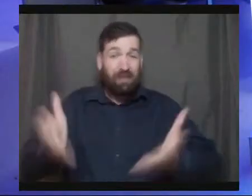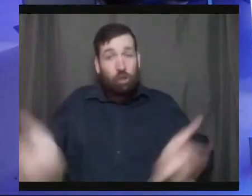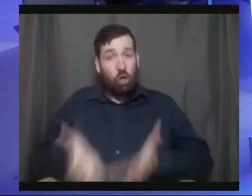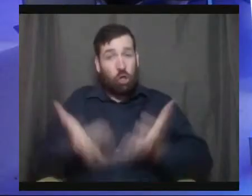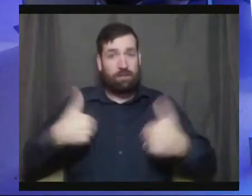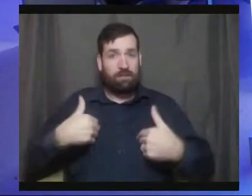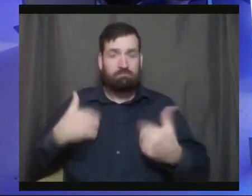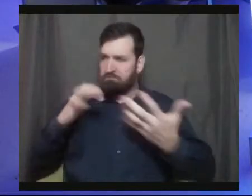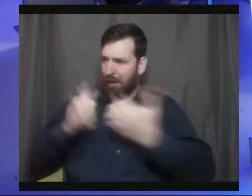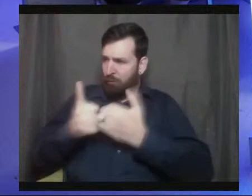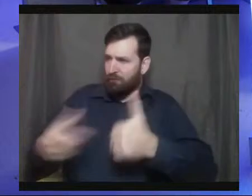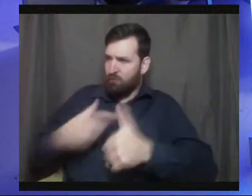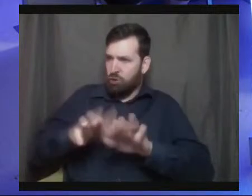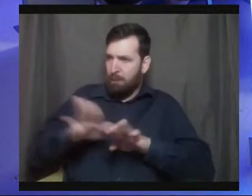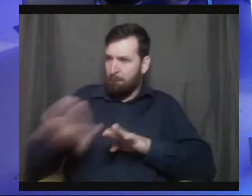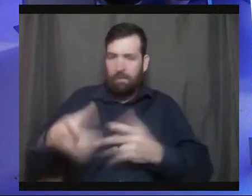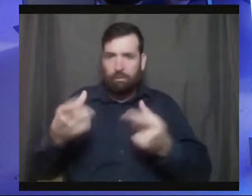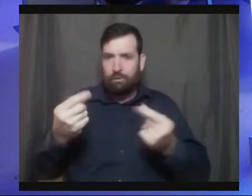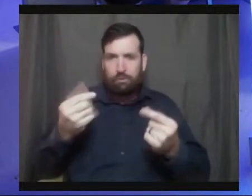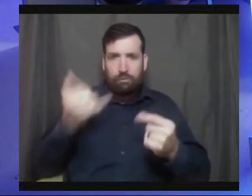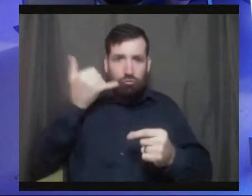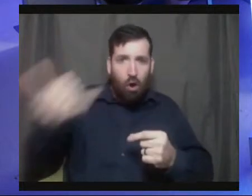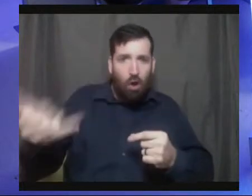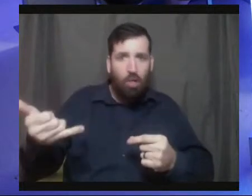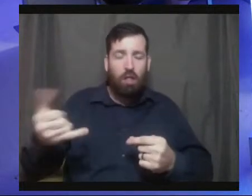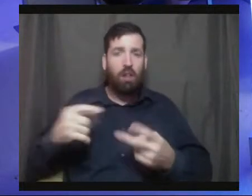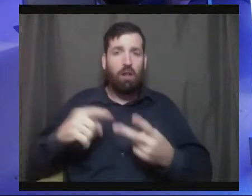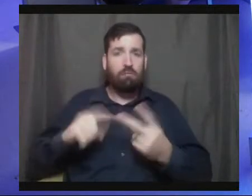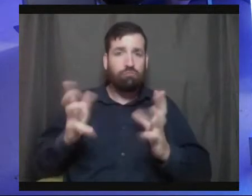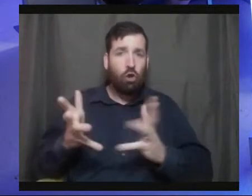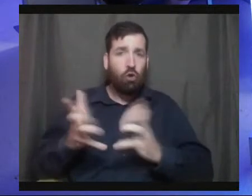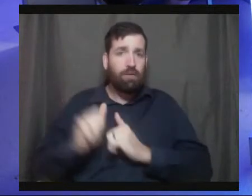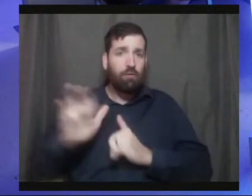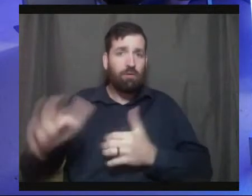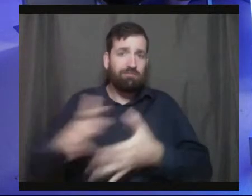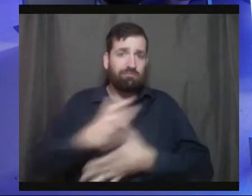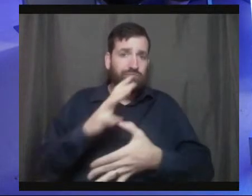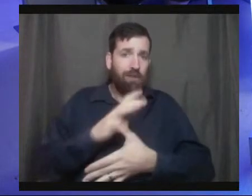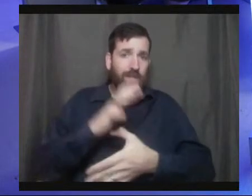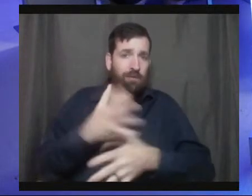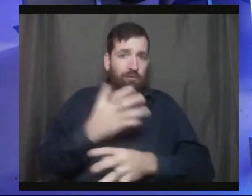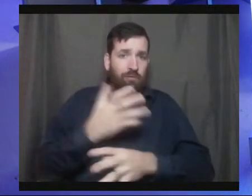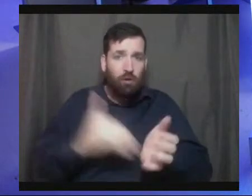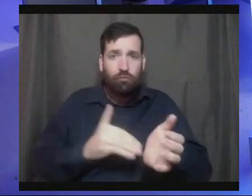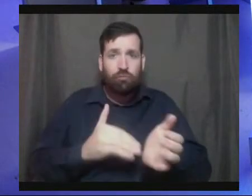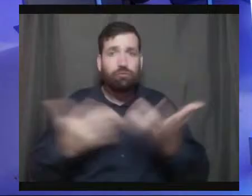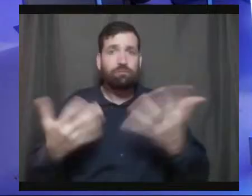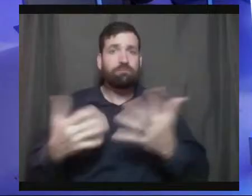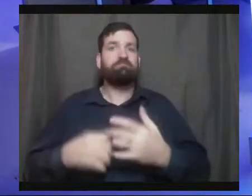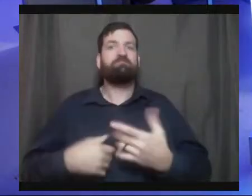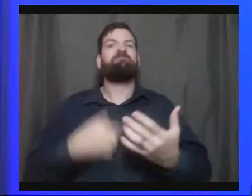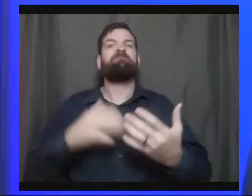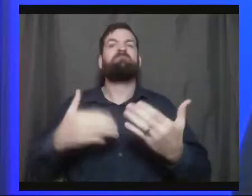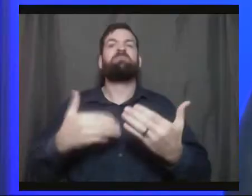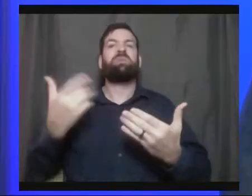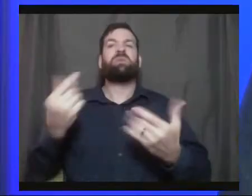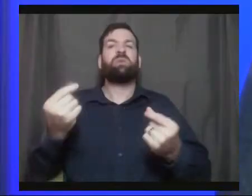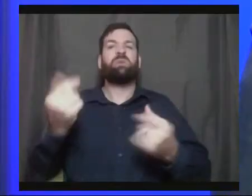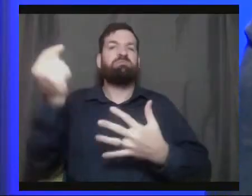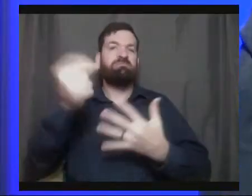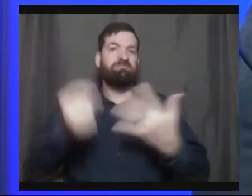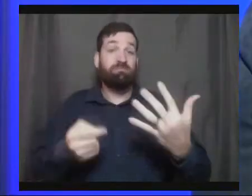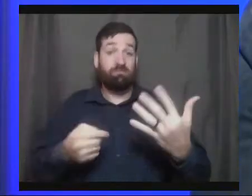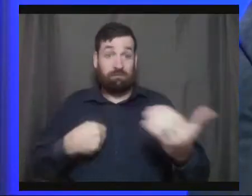first step? Did you make a phone call? Did you talk with your primary care provider? What was the steps? Well, being here, working